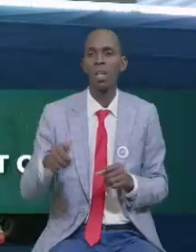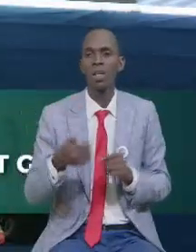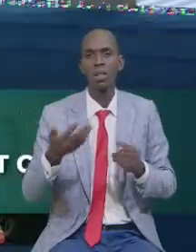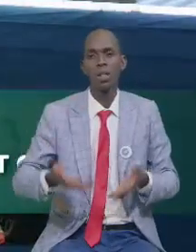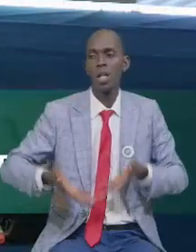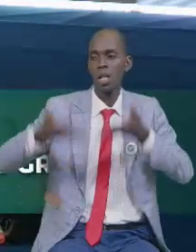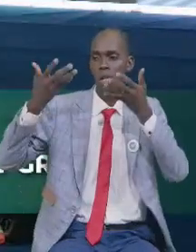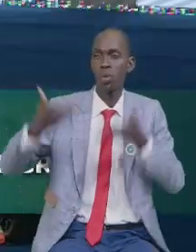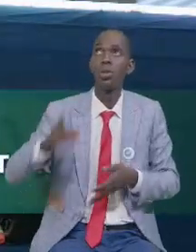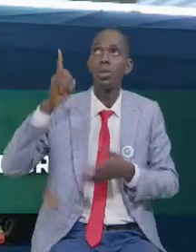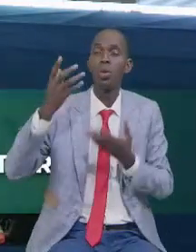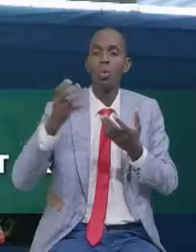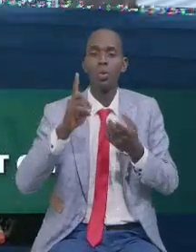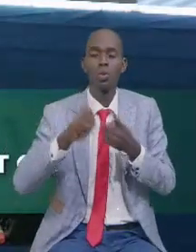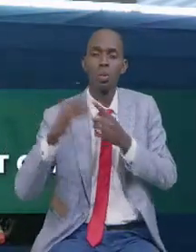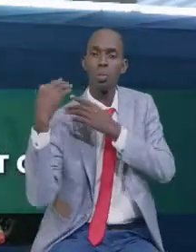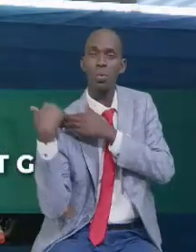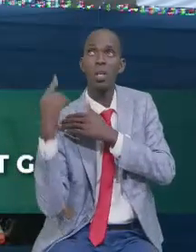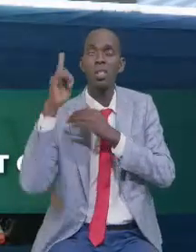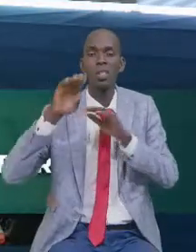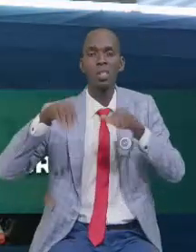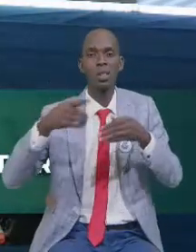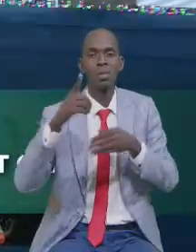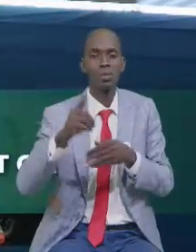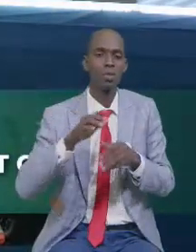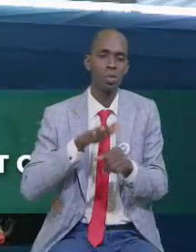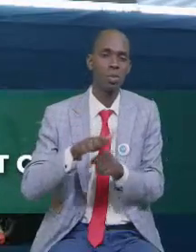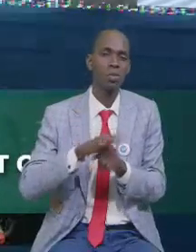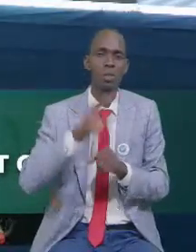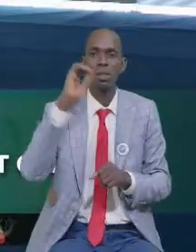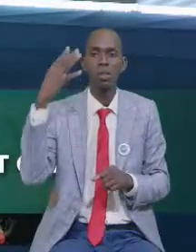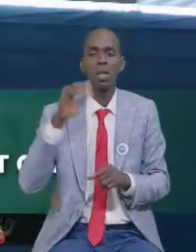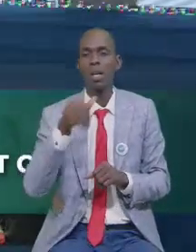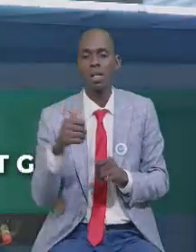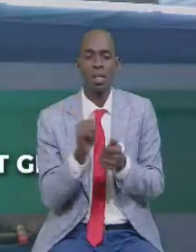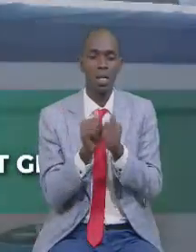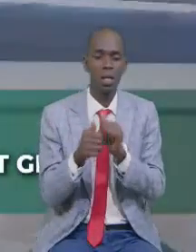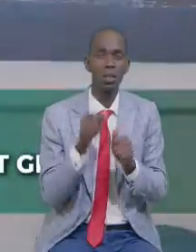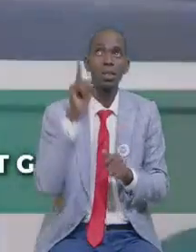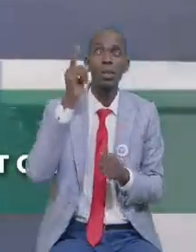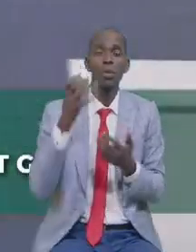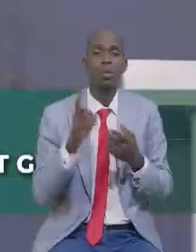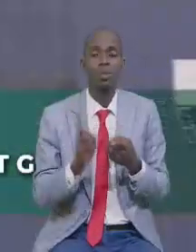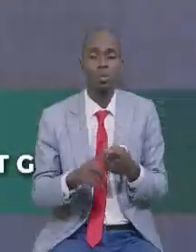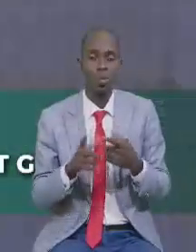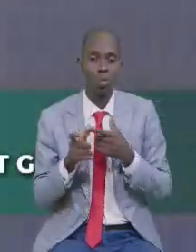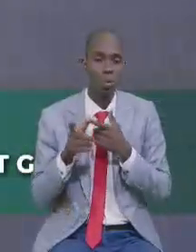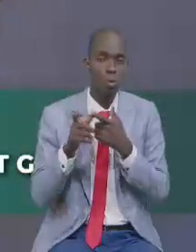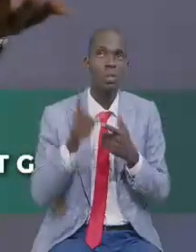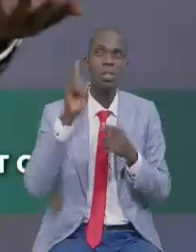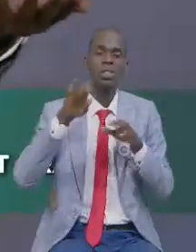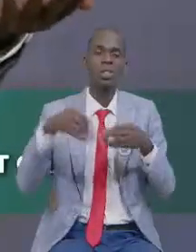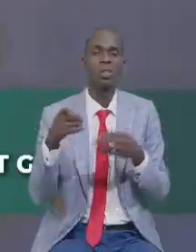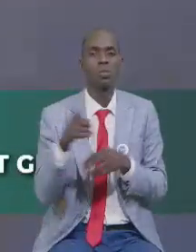to carry, He gives sufficient grace. Any race He wants you to run, He gives sufficient grace.